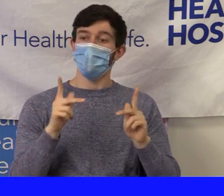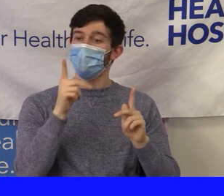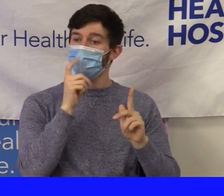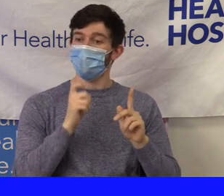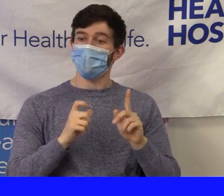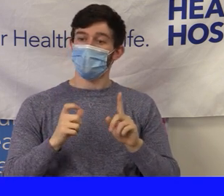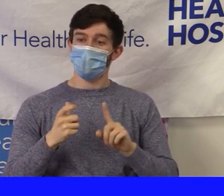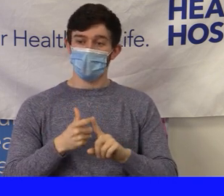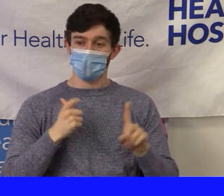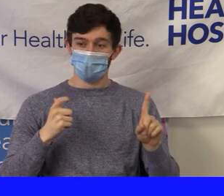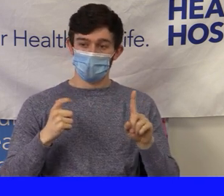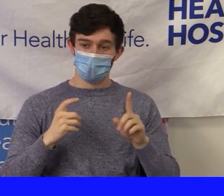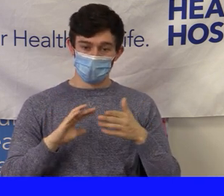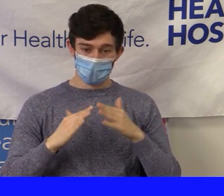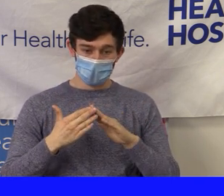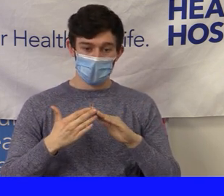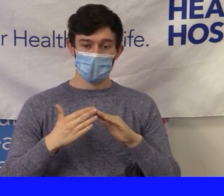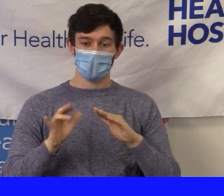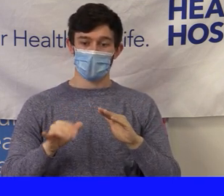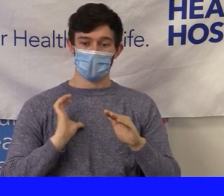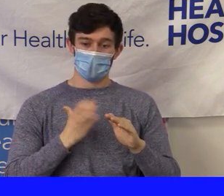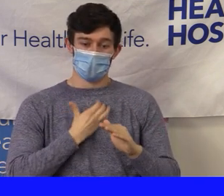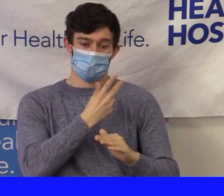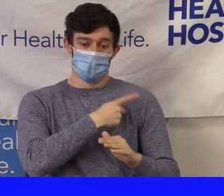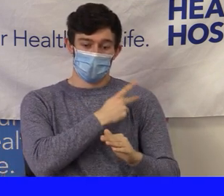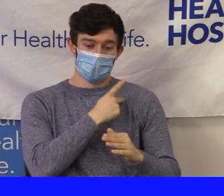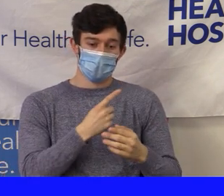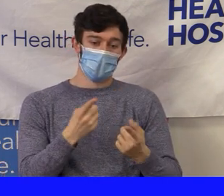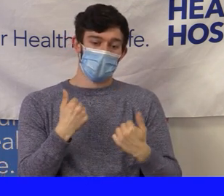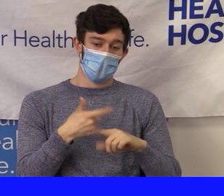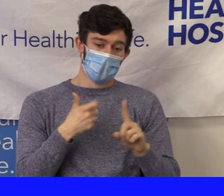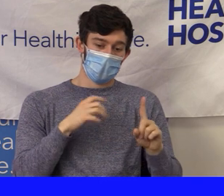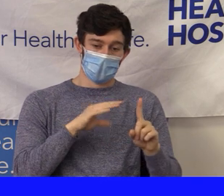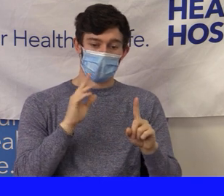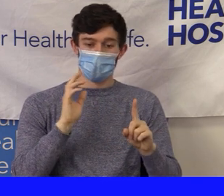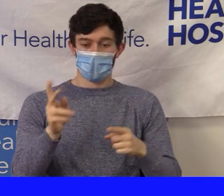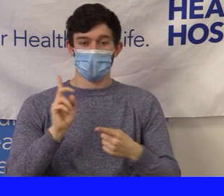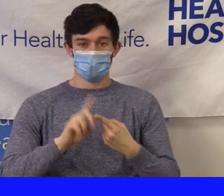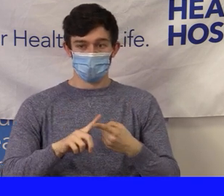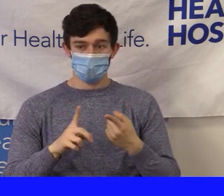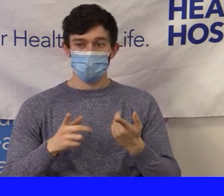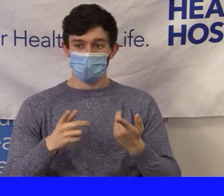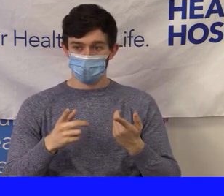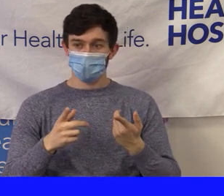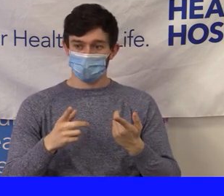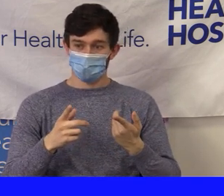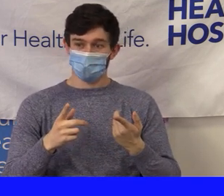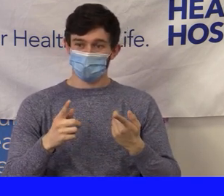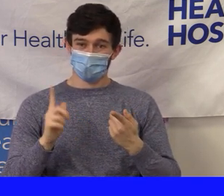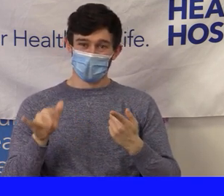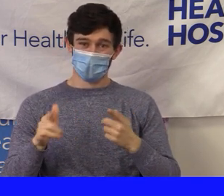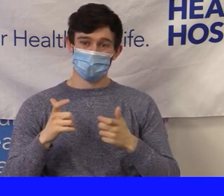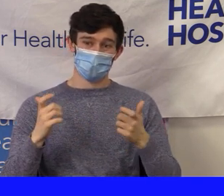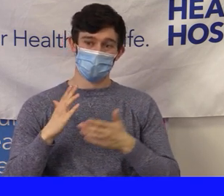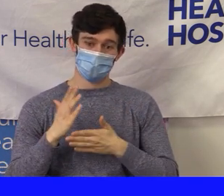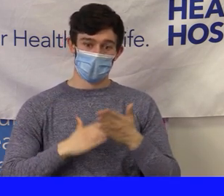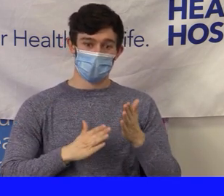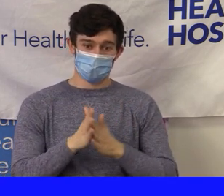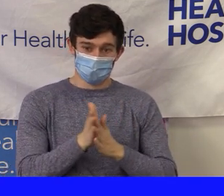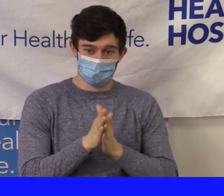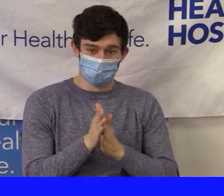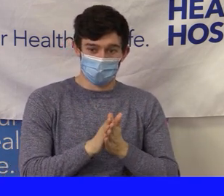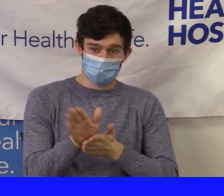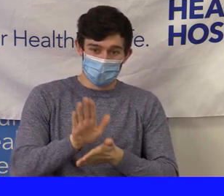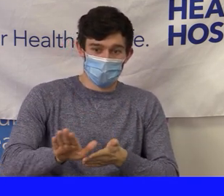come from the communities that our patients came from and returned to, that in large part drives their commitment to the